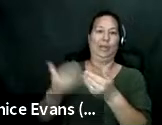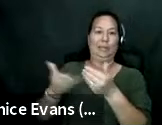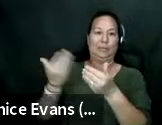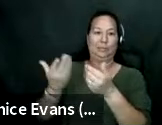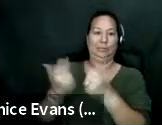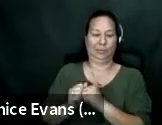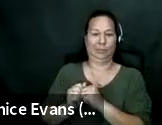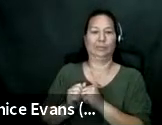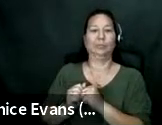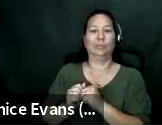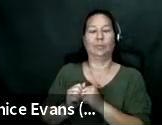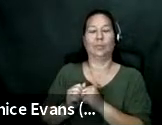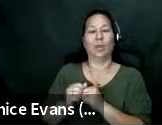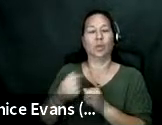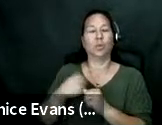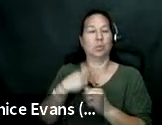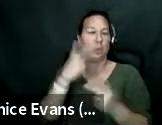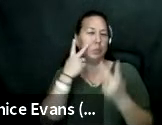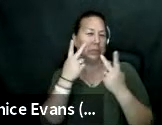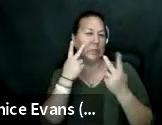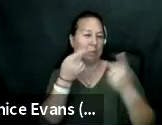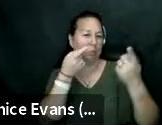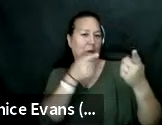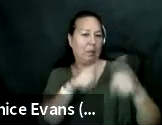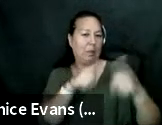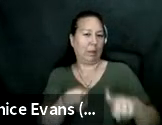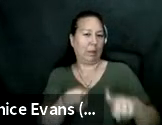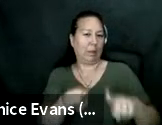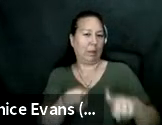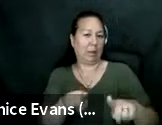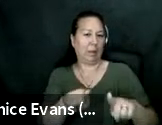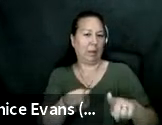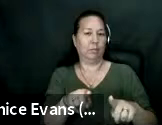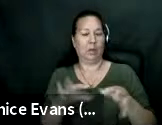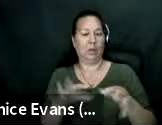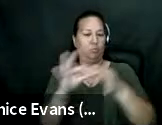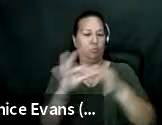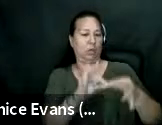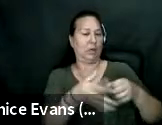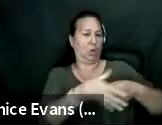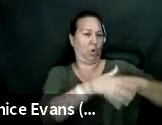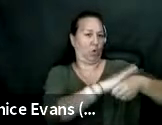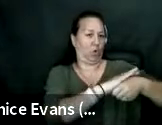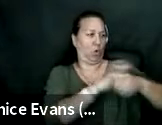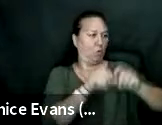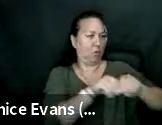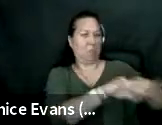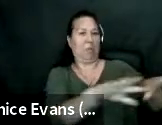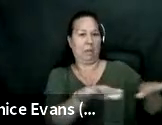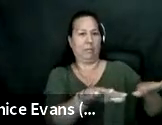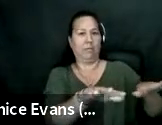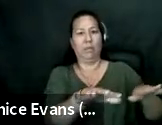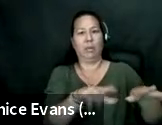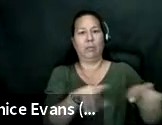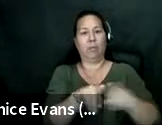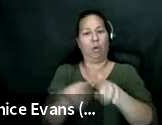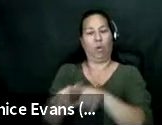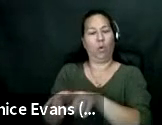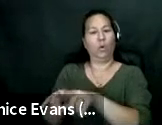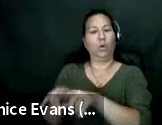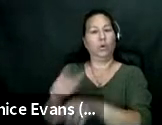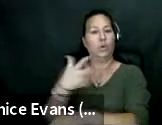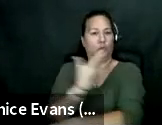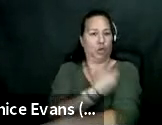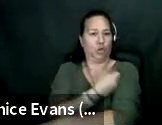see where we are in the pandemic and in the vaccination status during the time, if